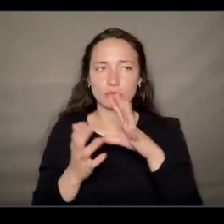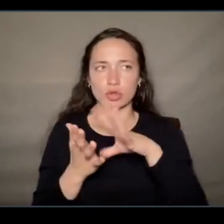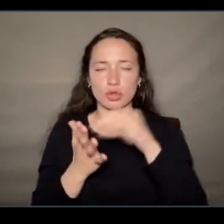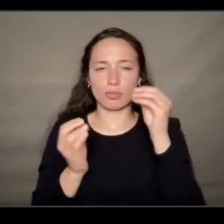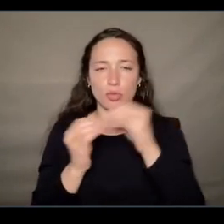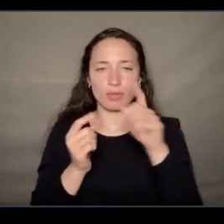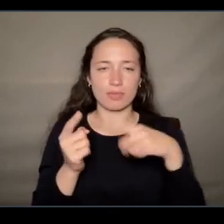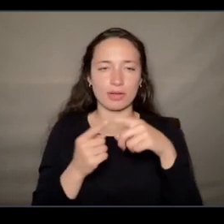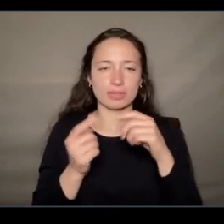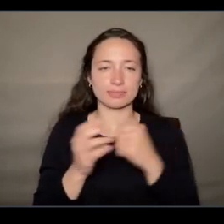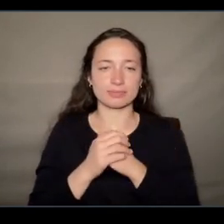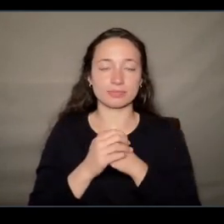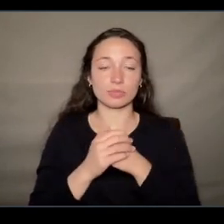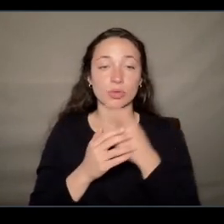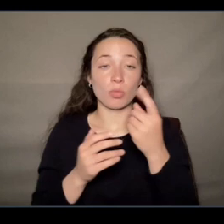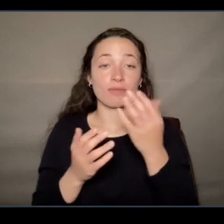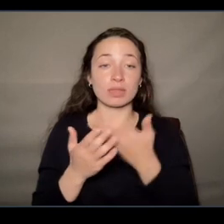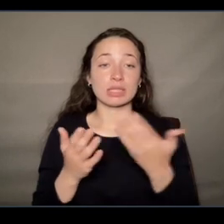more about it.